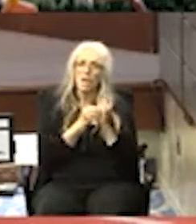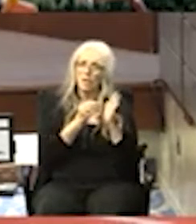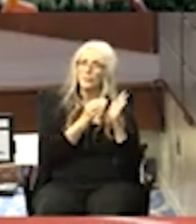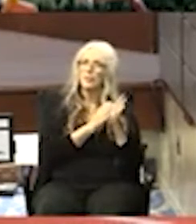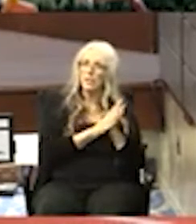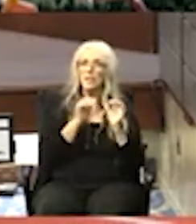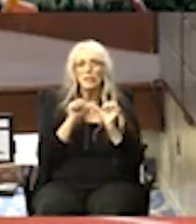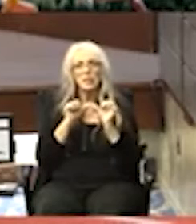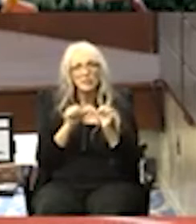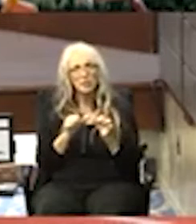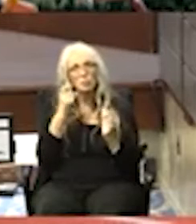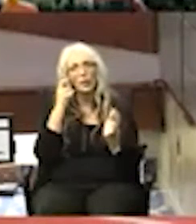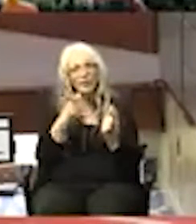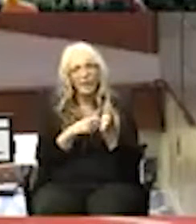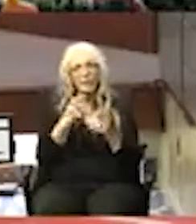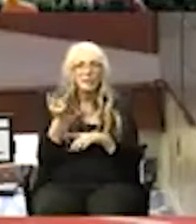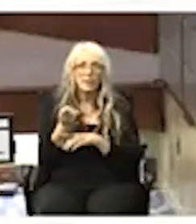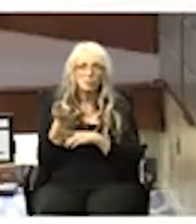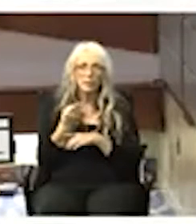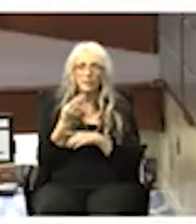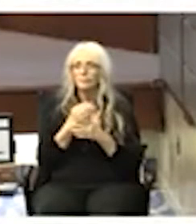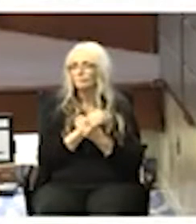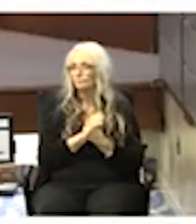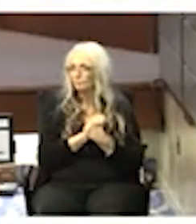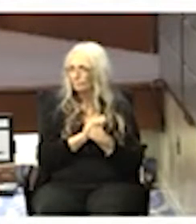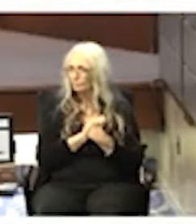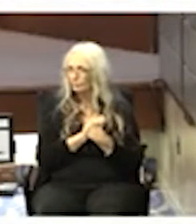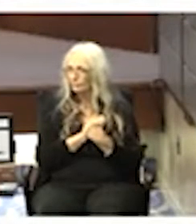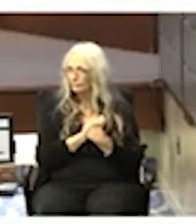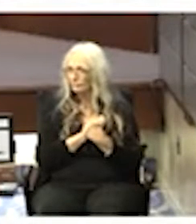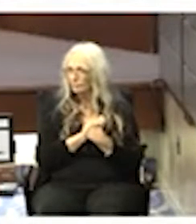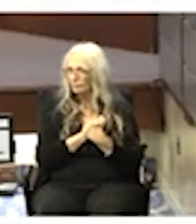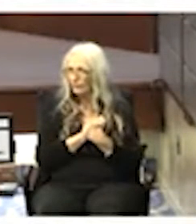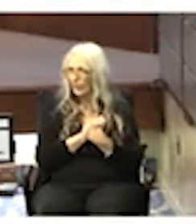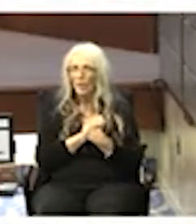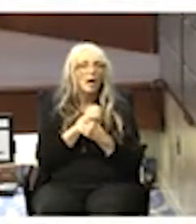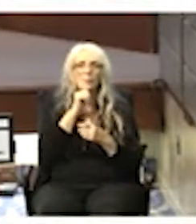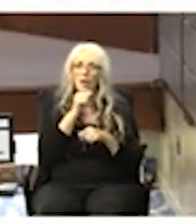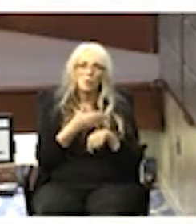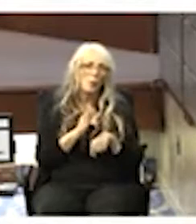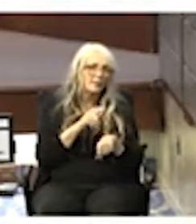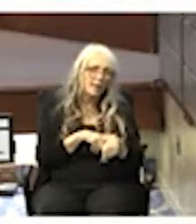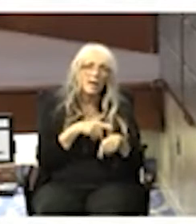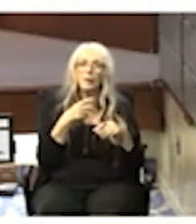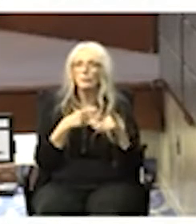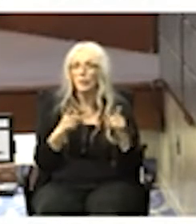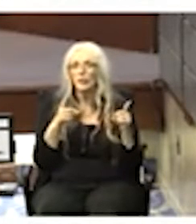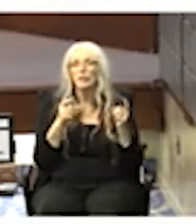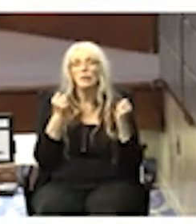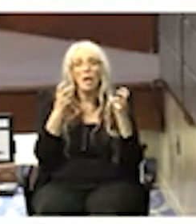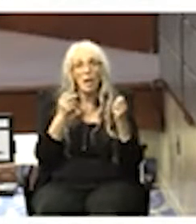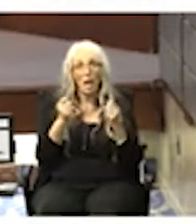to recognize that history for the region. I won't spend too much time on here. There's a lot